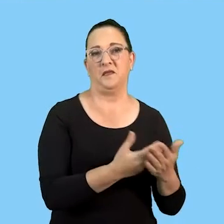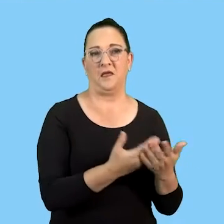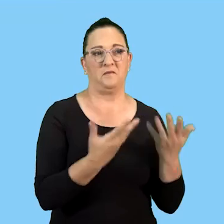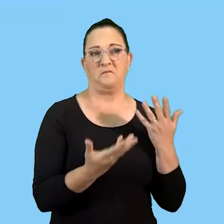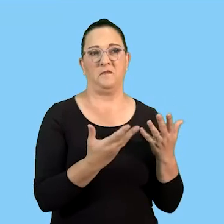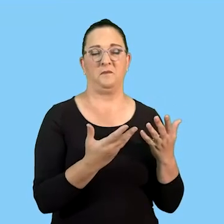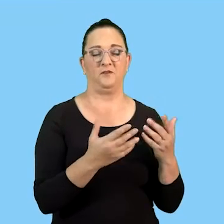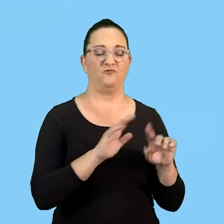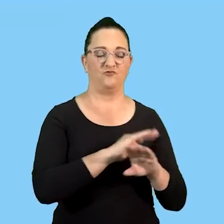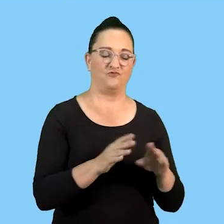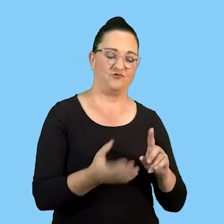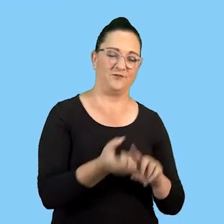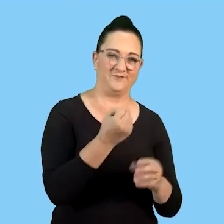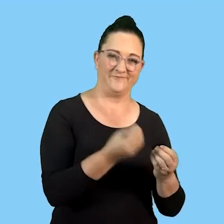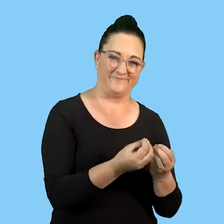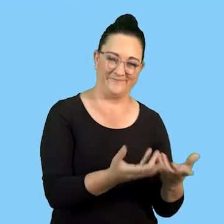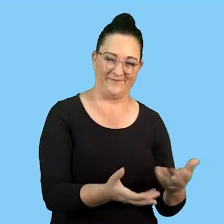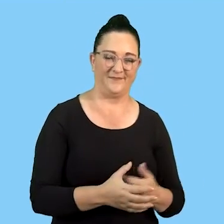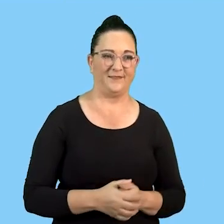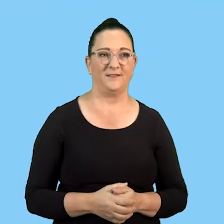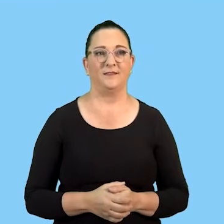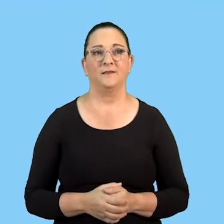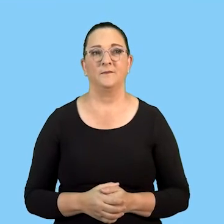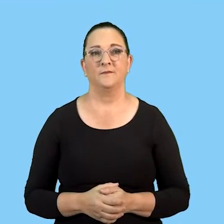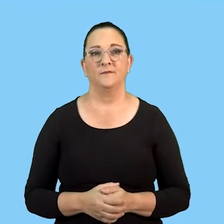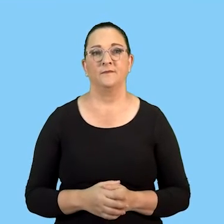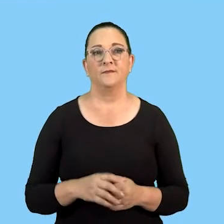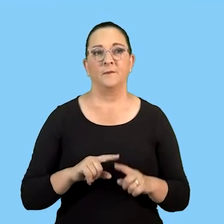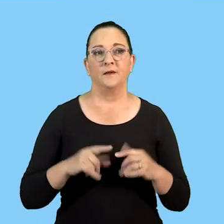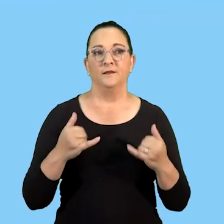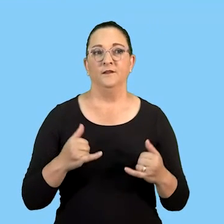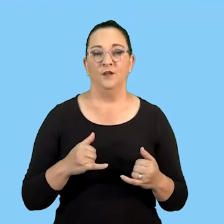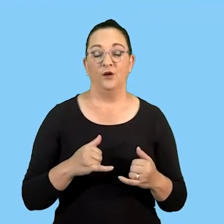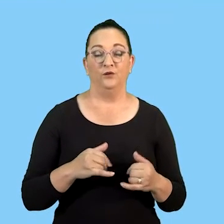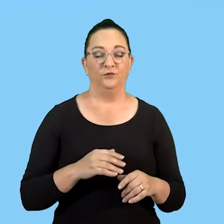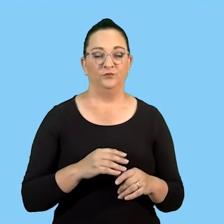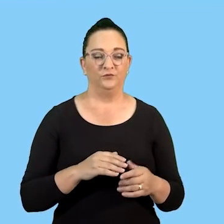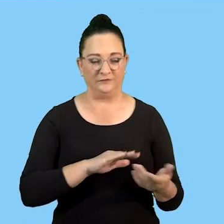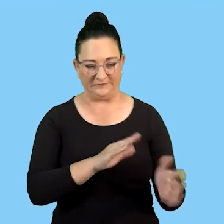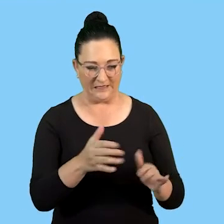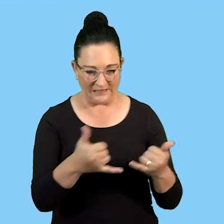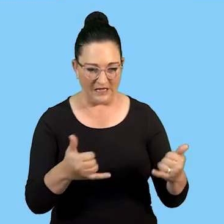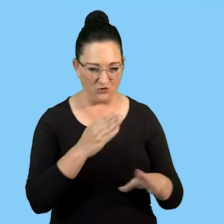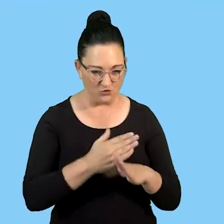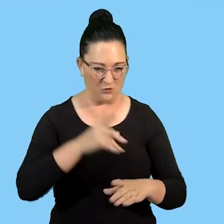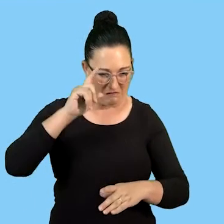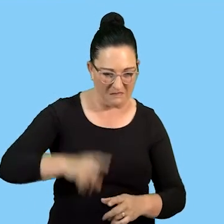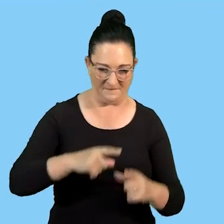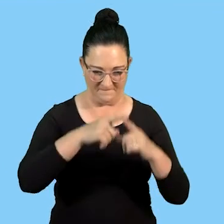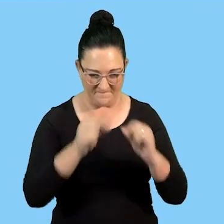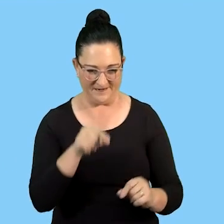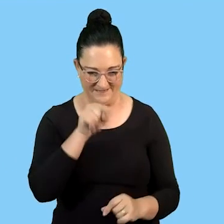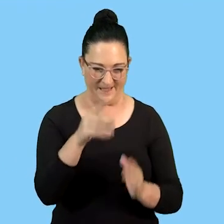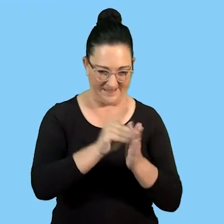I spoke about unrealistic deadlines or heavy workloads, which could lead to stress, resulting in conflict,